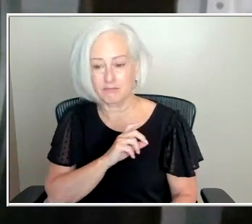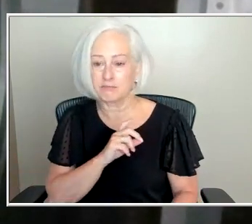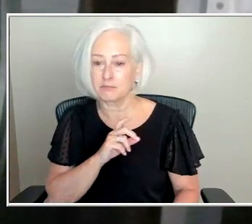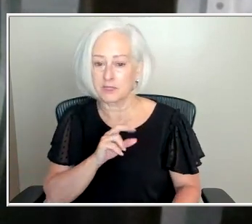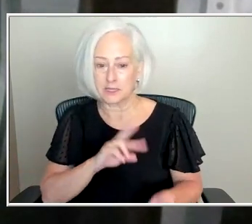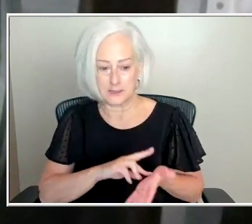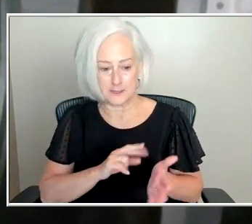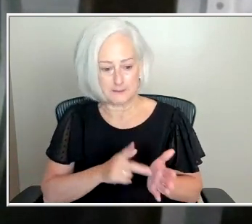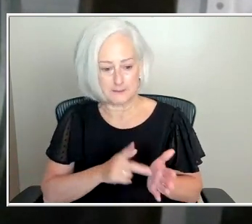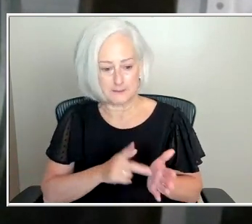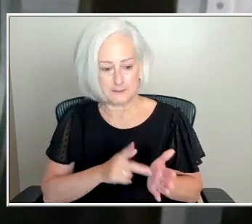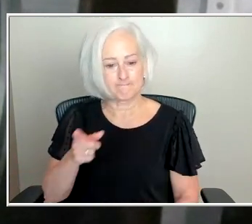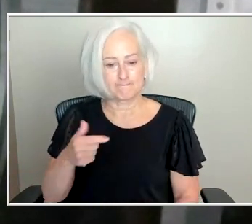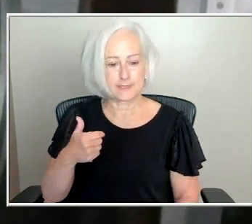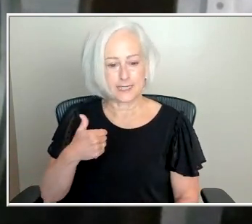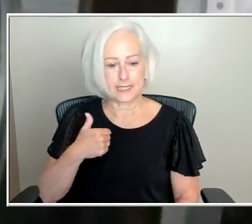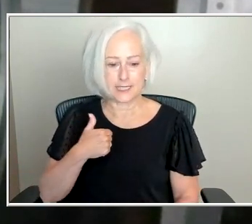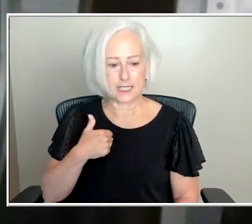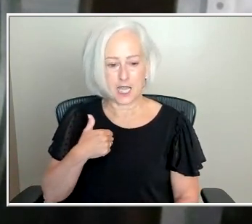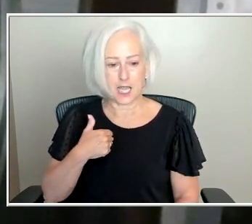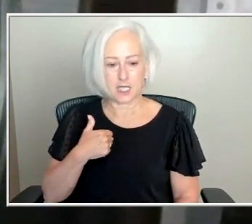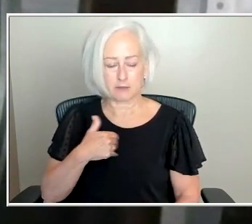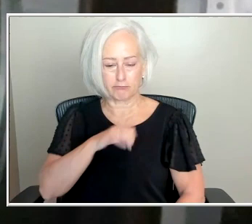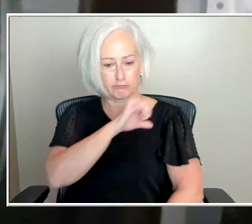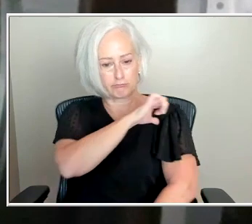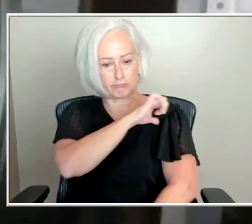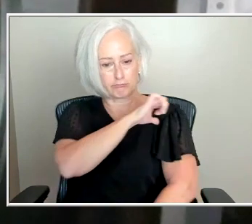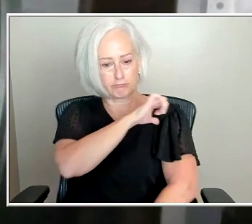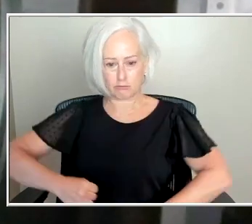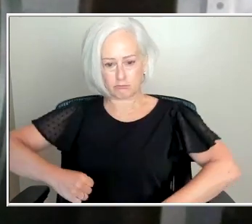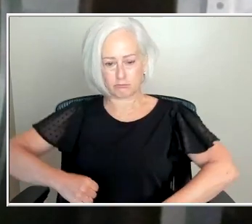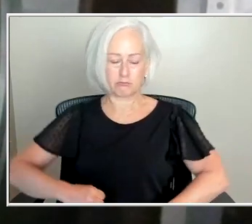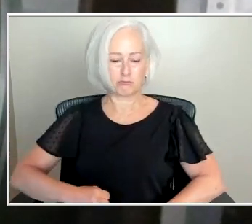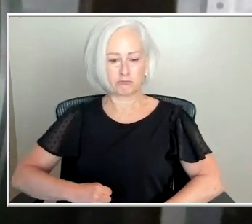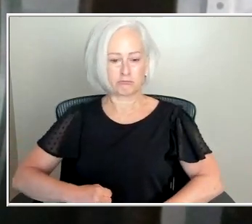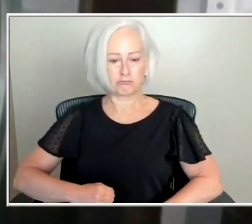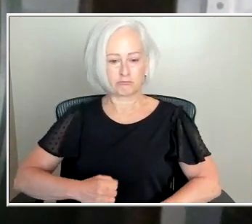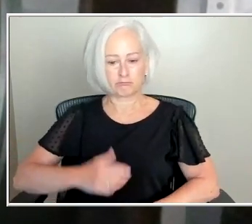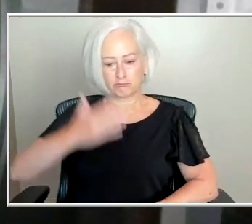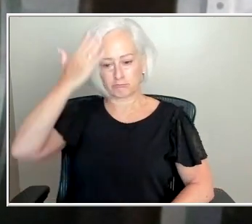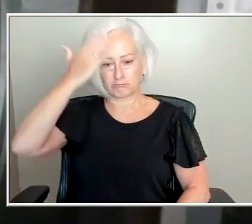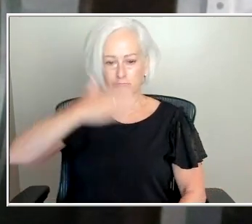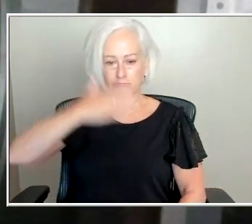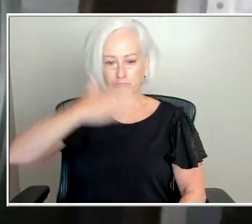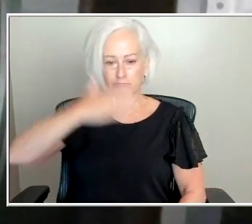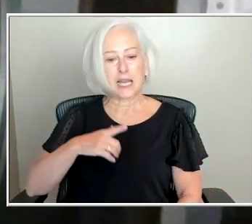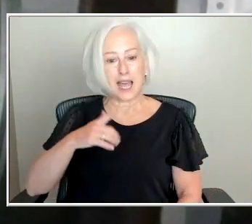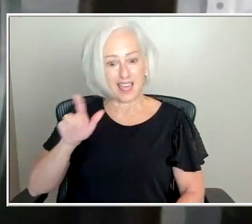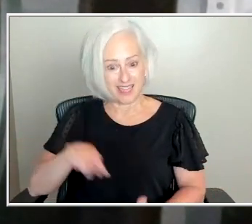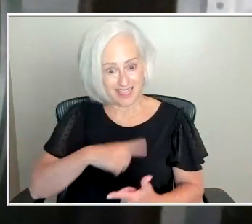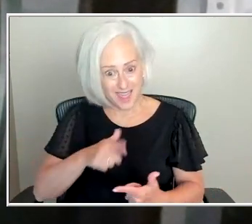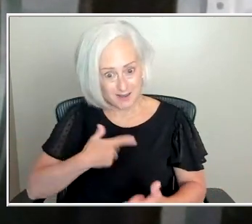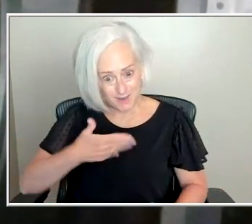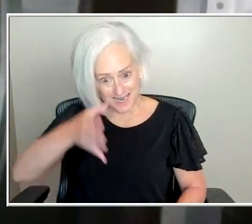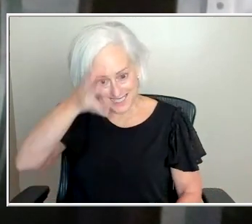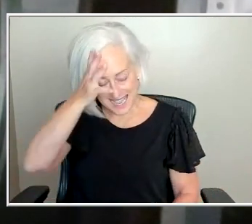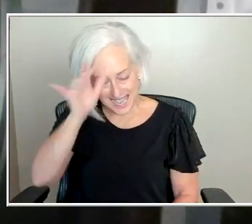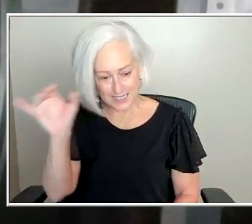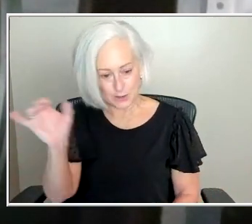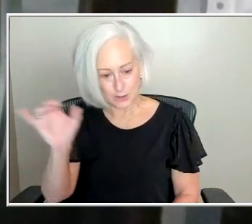that level of authority there just from the nature of his job. And then he's my dad. So